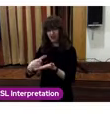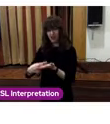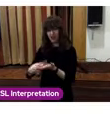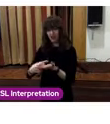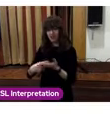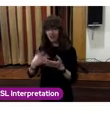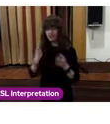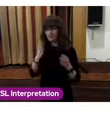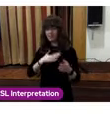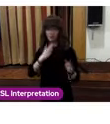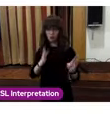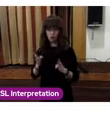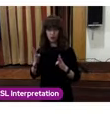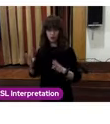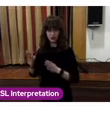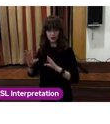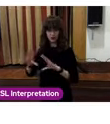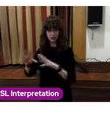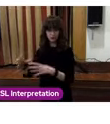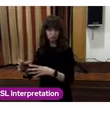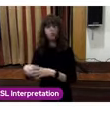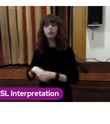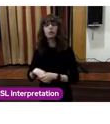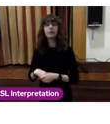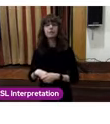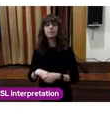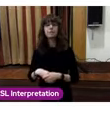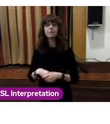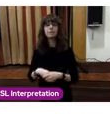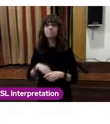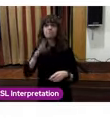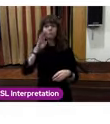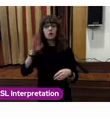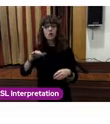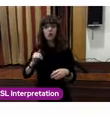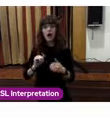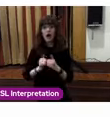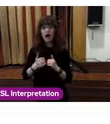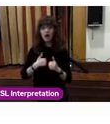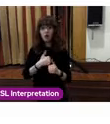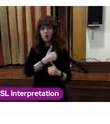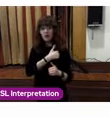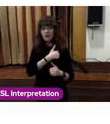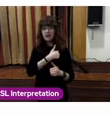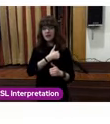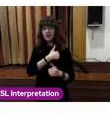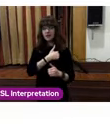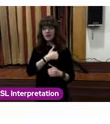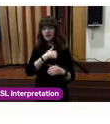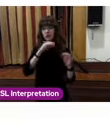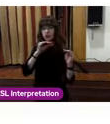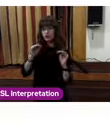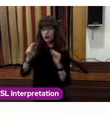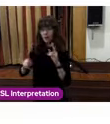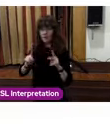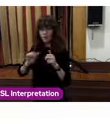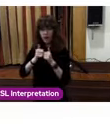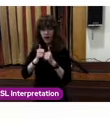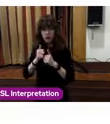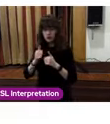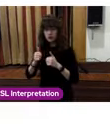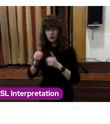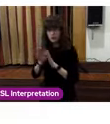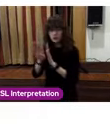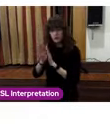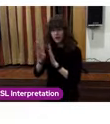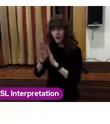side, is the same way that we had developed and taught people how to develop pods for mutual aid when